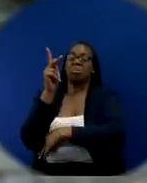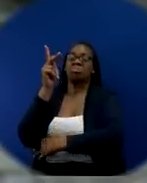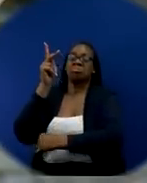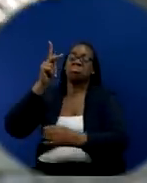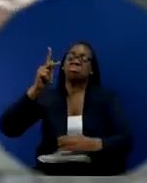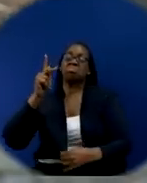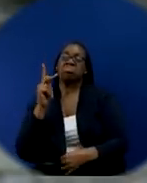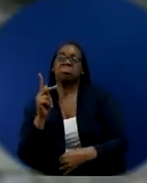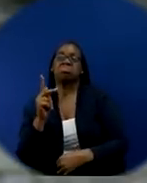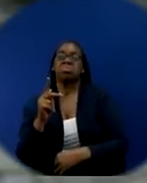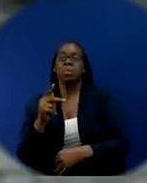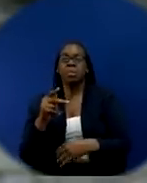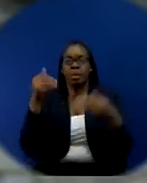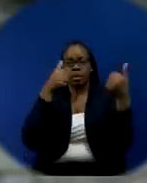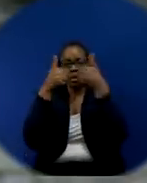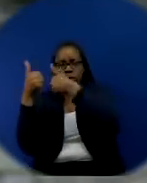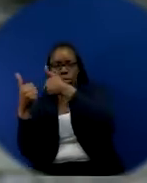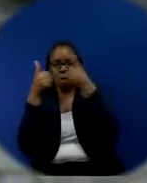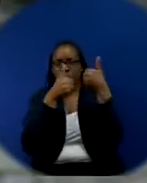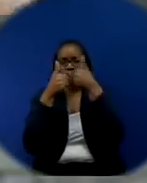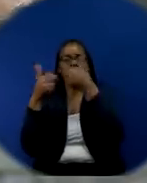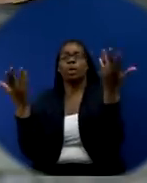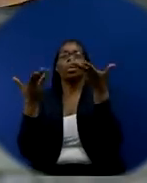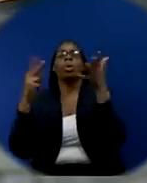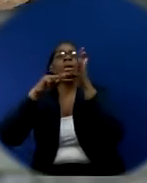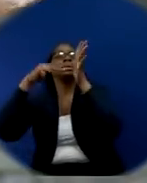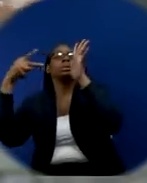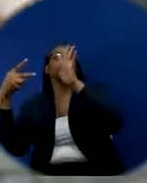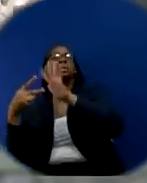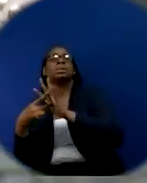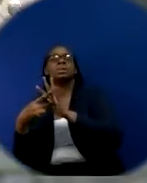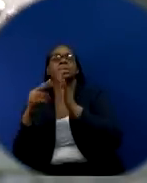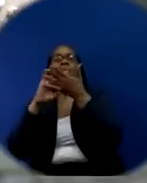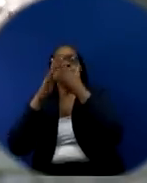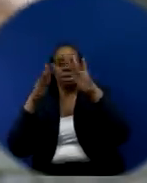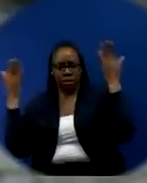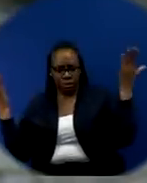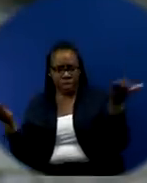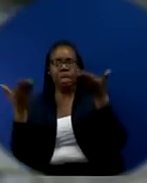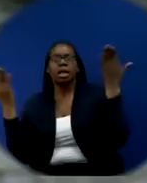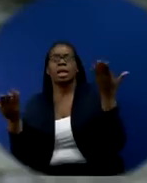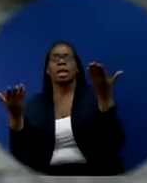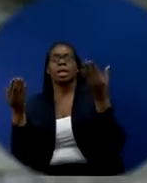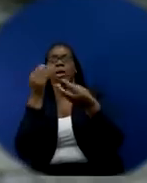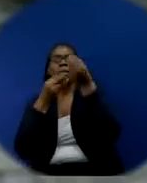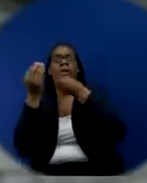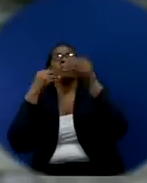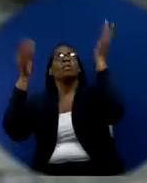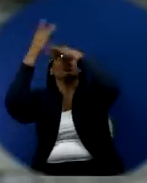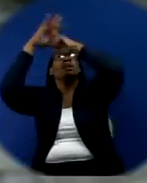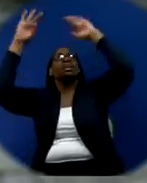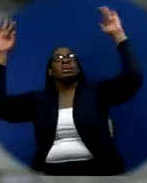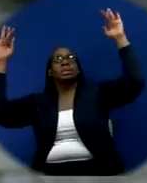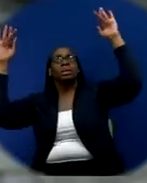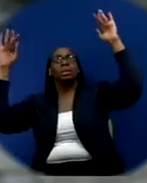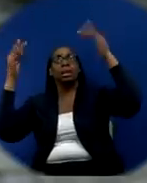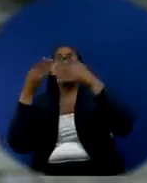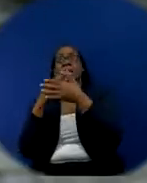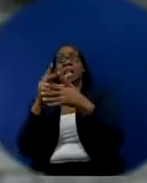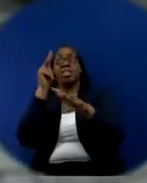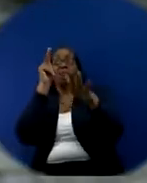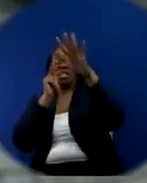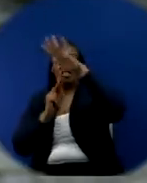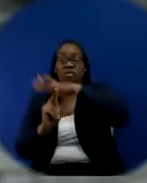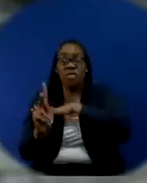you're doing. You want to challenge me on what it means to be at the feast in the kingdom of God, because these Pharisees thought that only